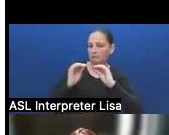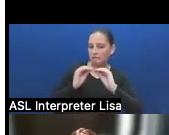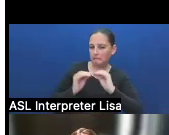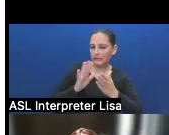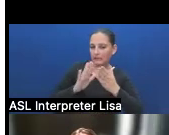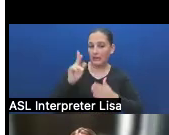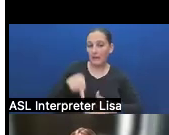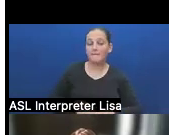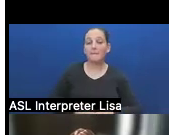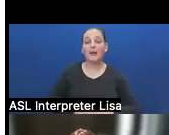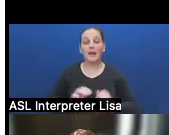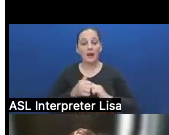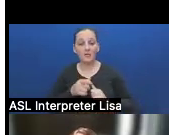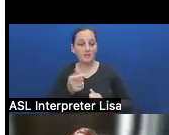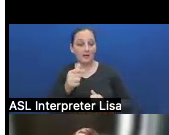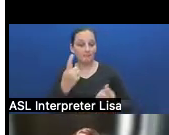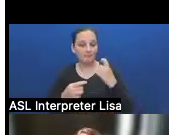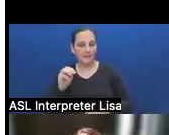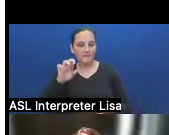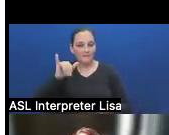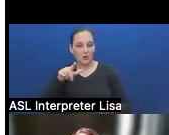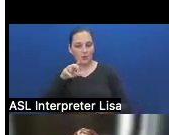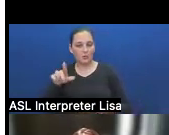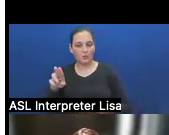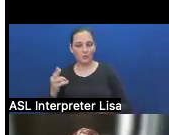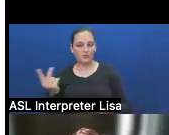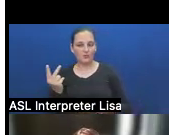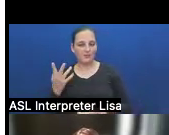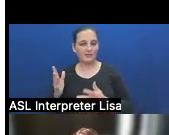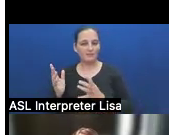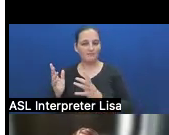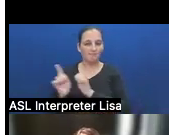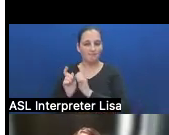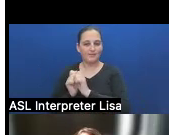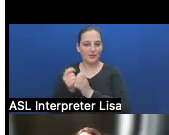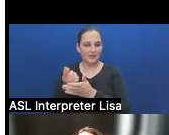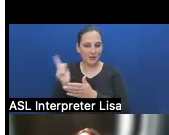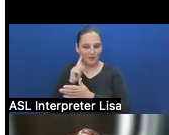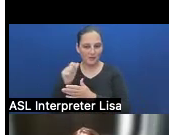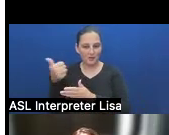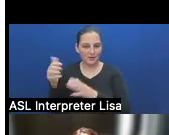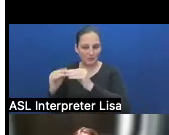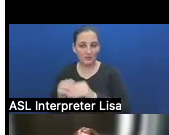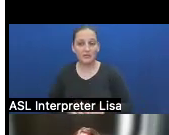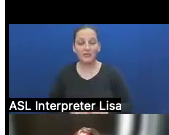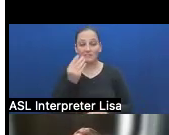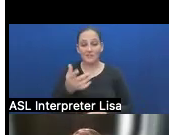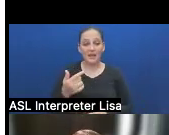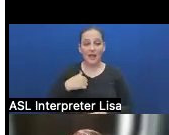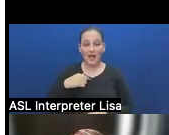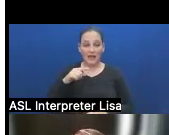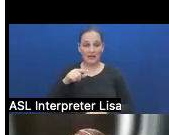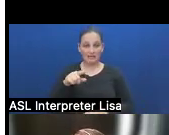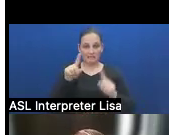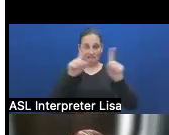last week at Accessing Higher Ground. So I'm pretty flexible and laid back. I can't see the chat with the configuration I